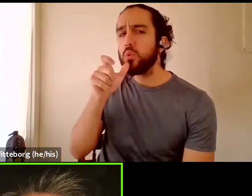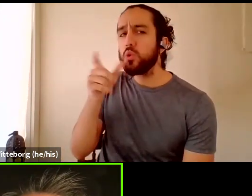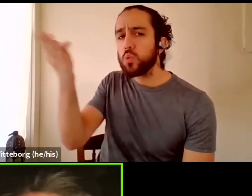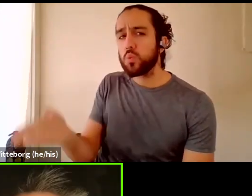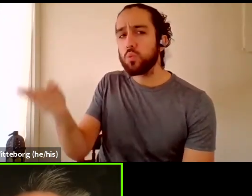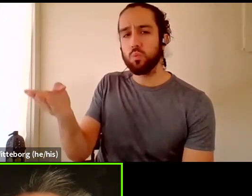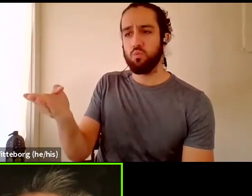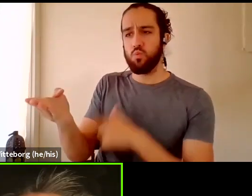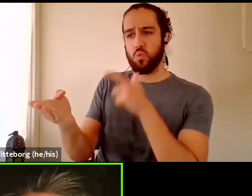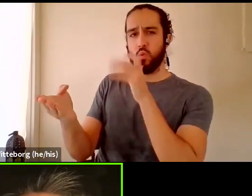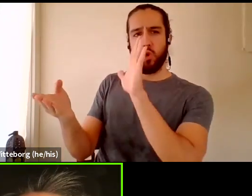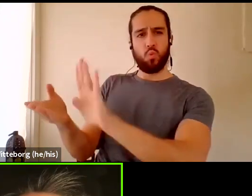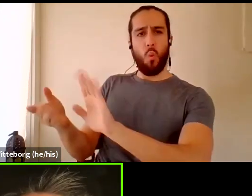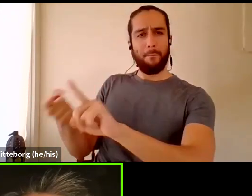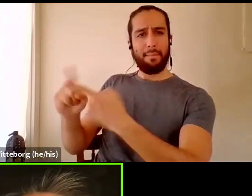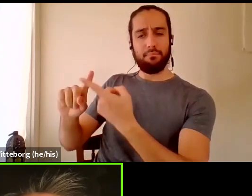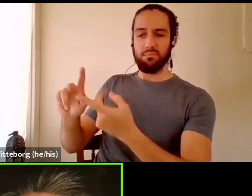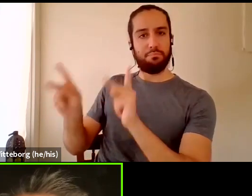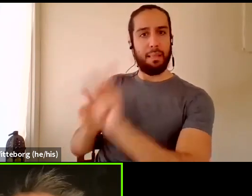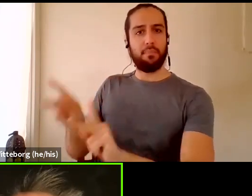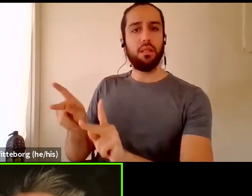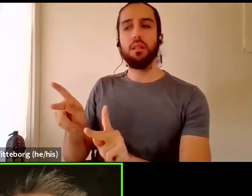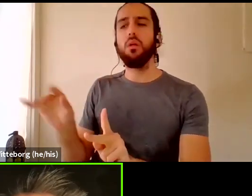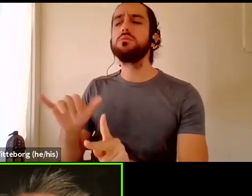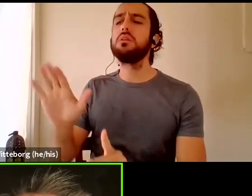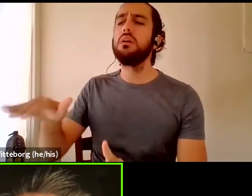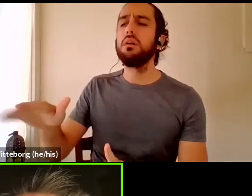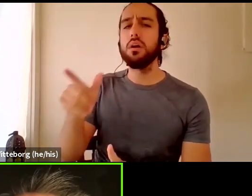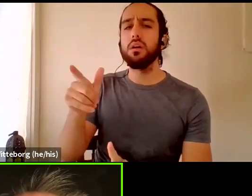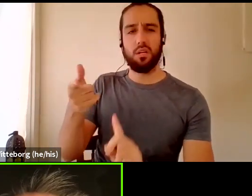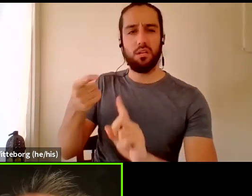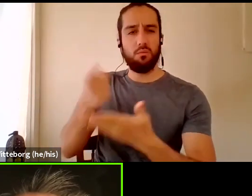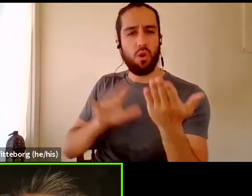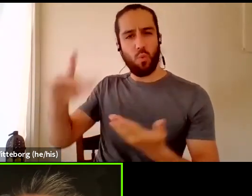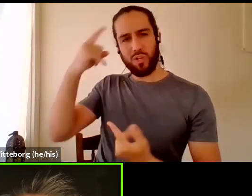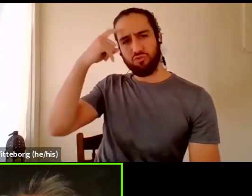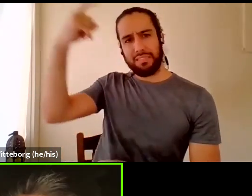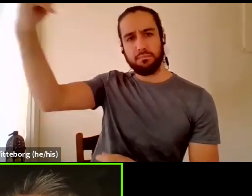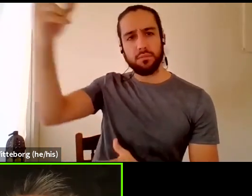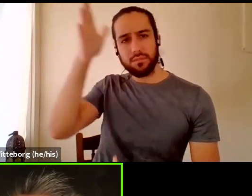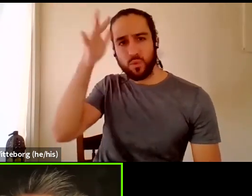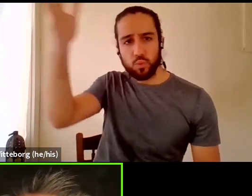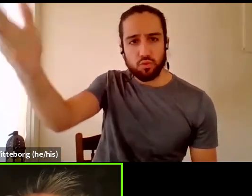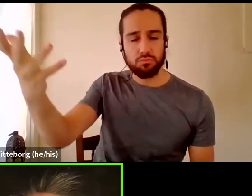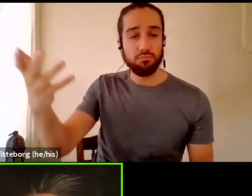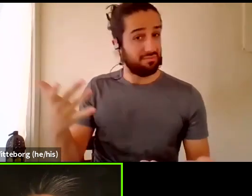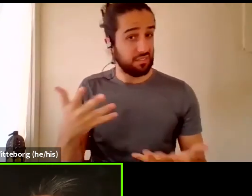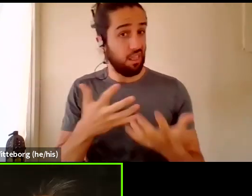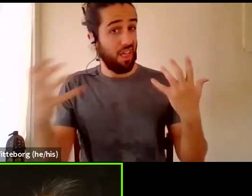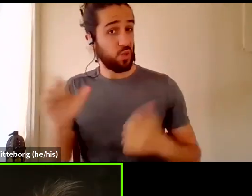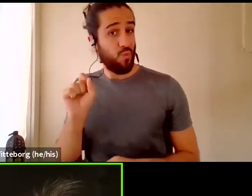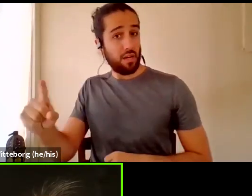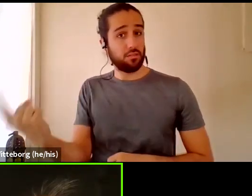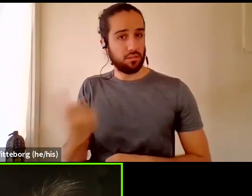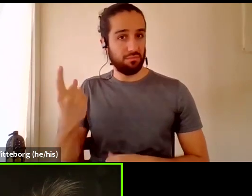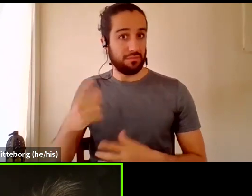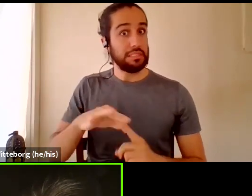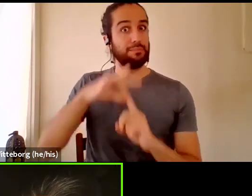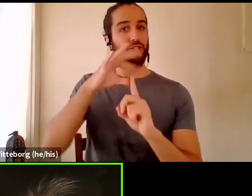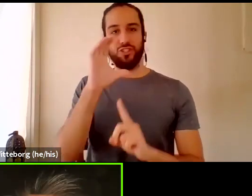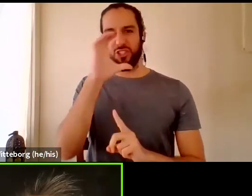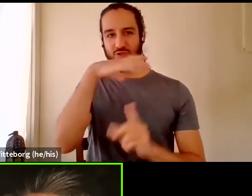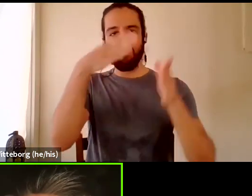And if we can be so bold, what are your dreams? Which is a lot to ask of somebody, right? A stranger, especially. But I